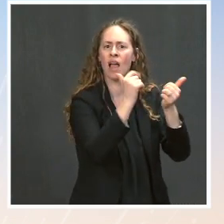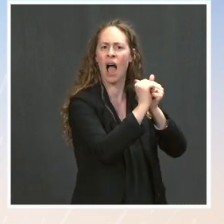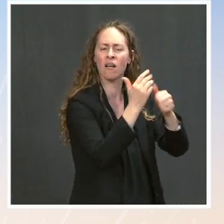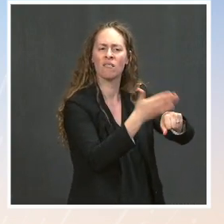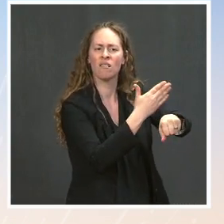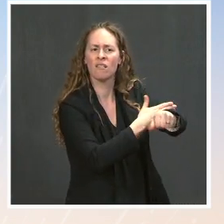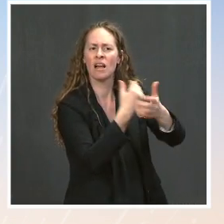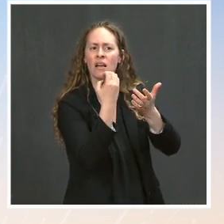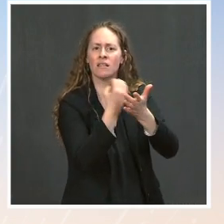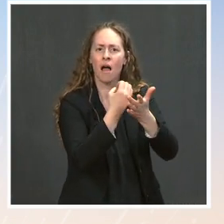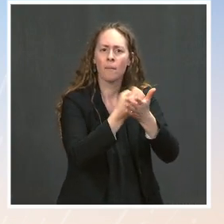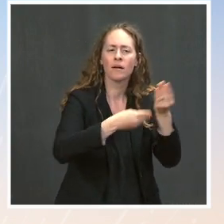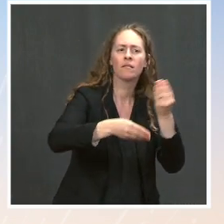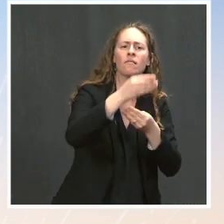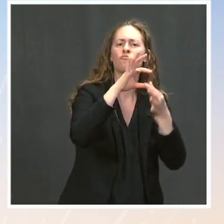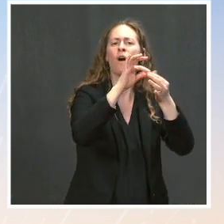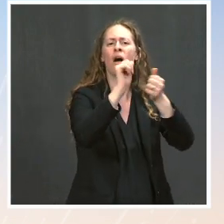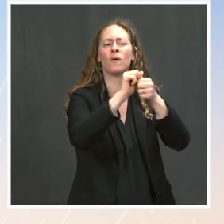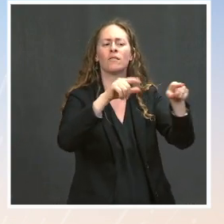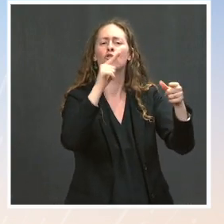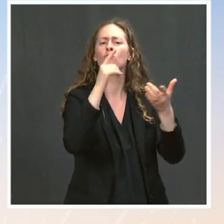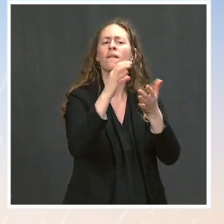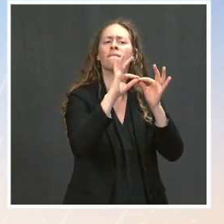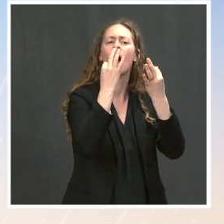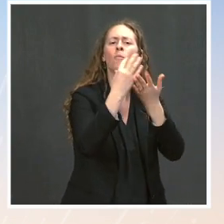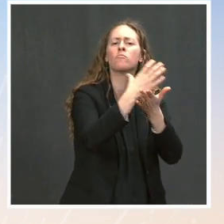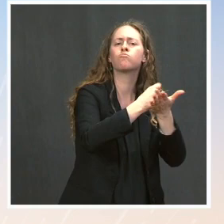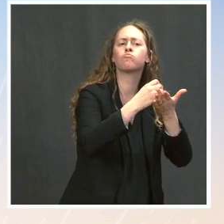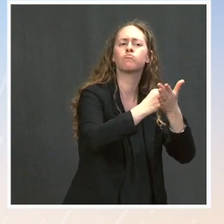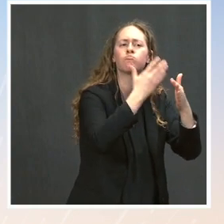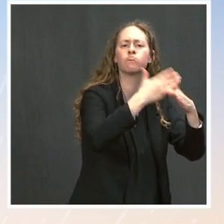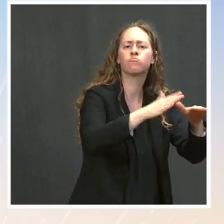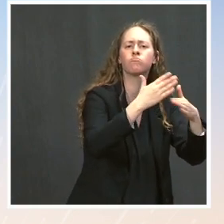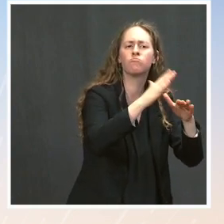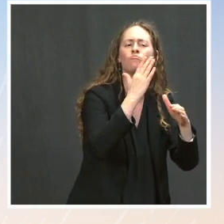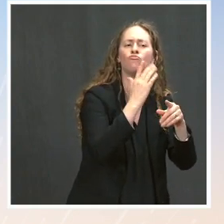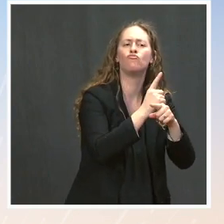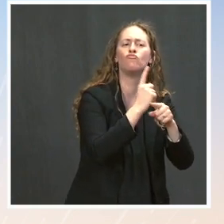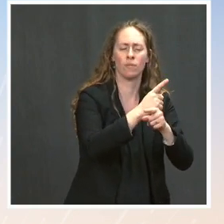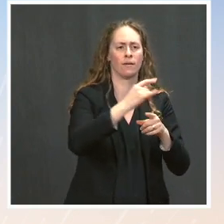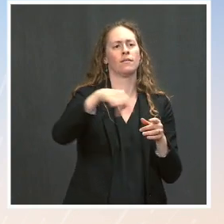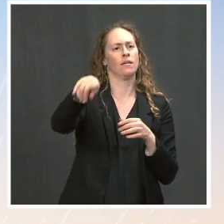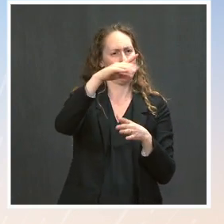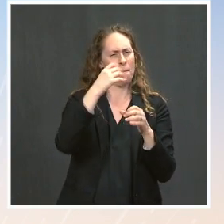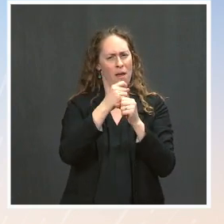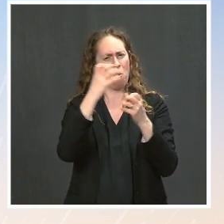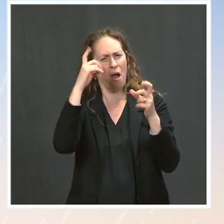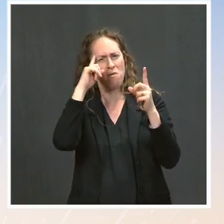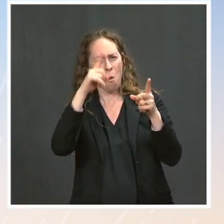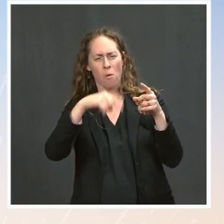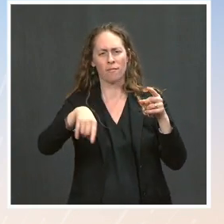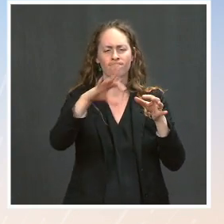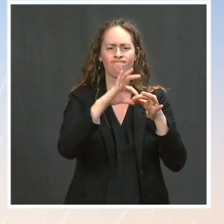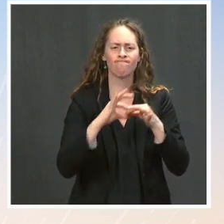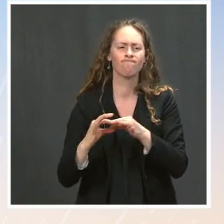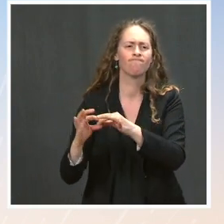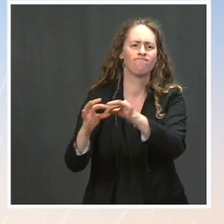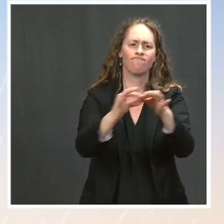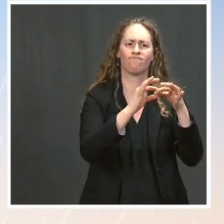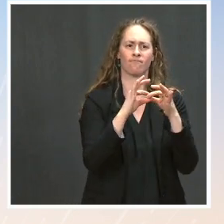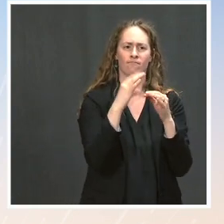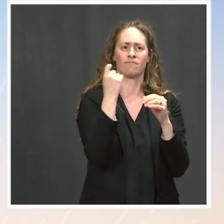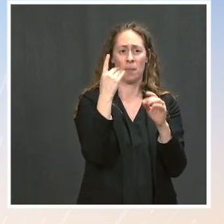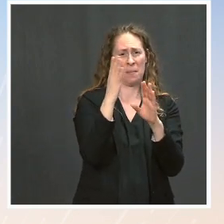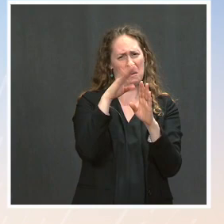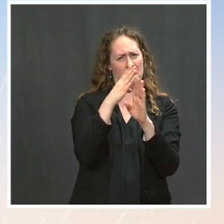middle class. So we know that bringing the country together, that getting through what is a height of divisiveness in our country is going to take some